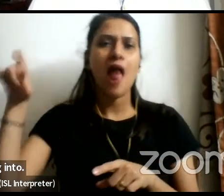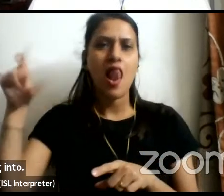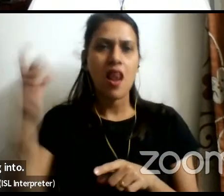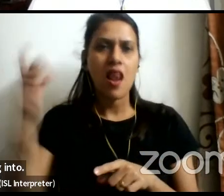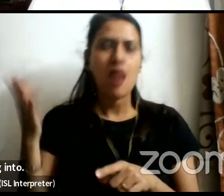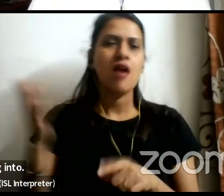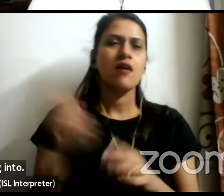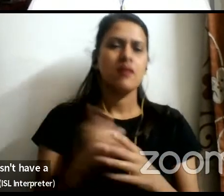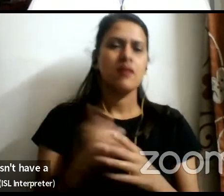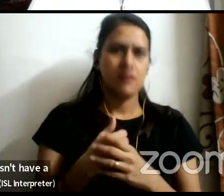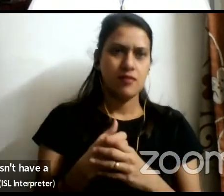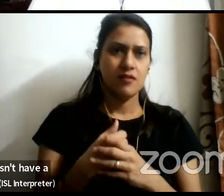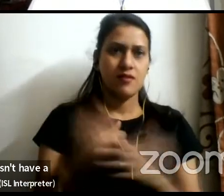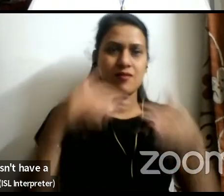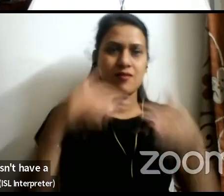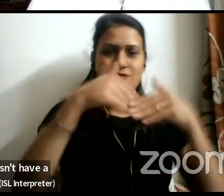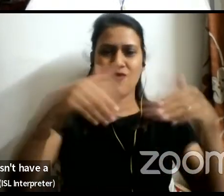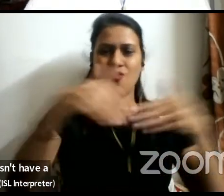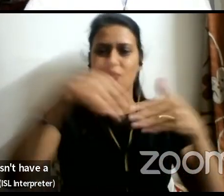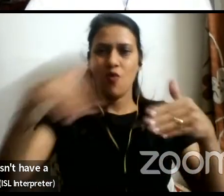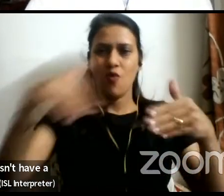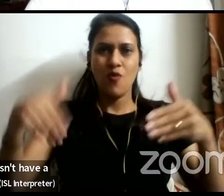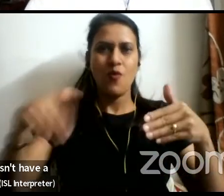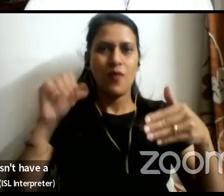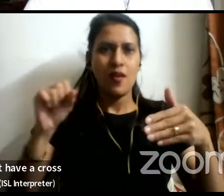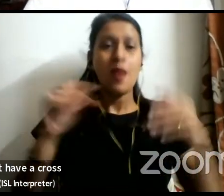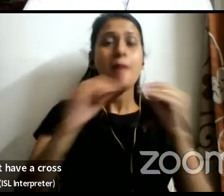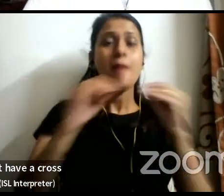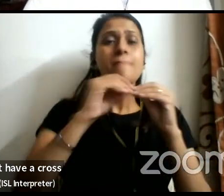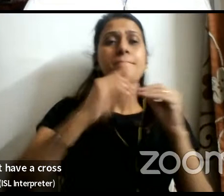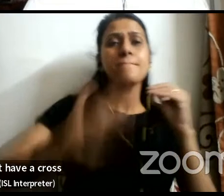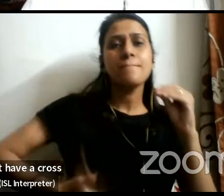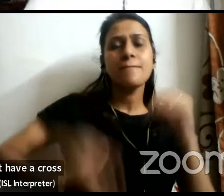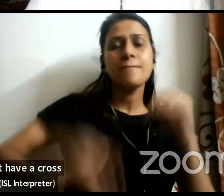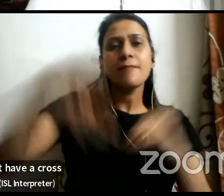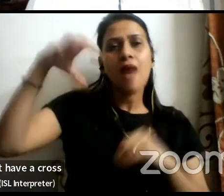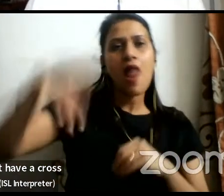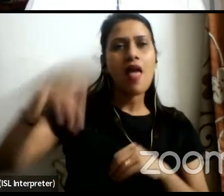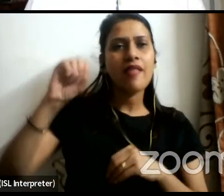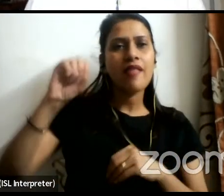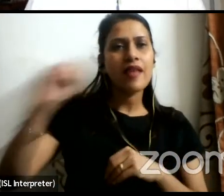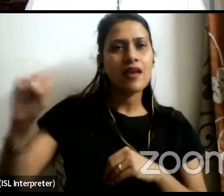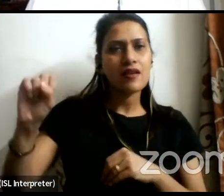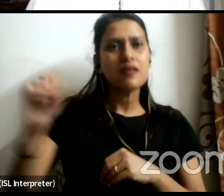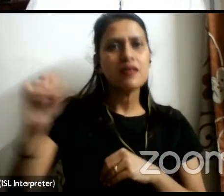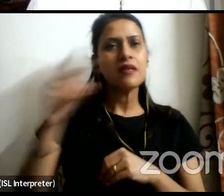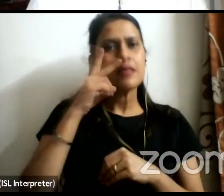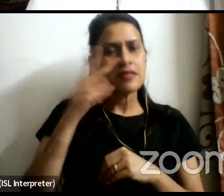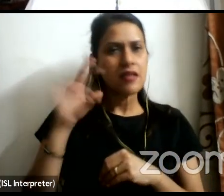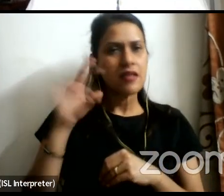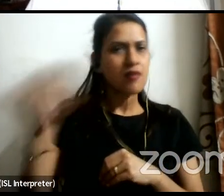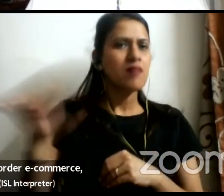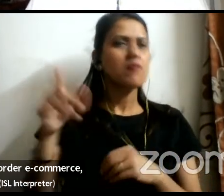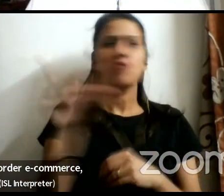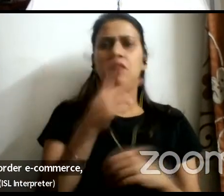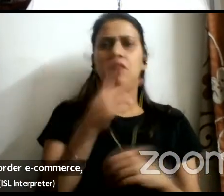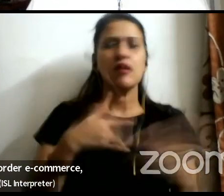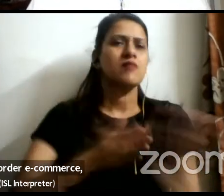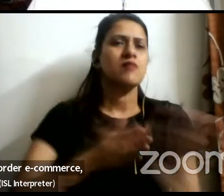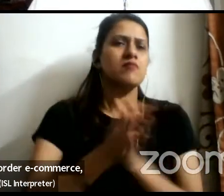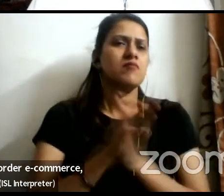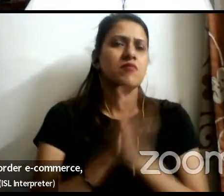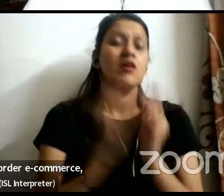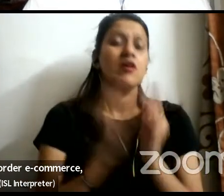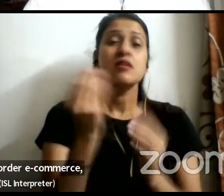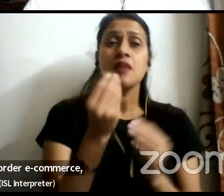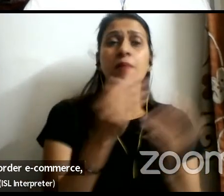cross-border e-commerce. Bangladesh has some very little cross-border e-commerce. all of it is mostly